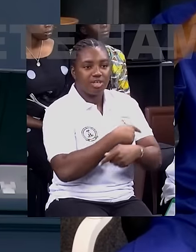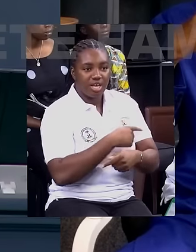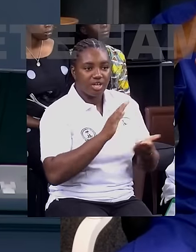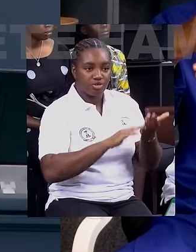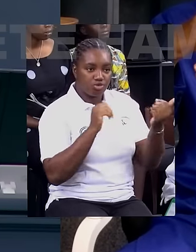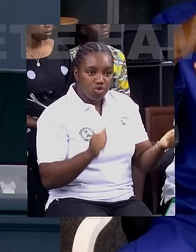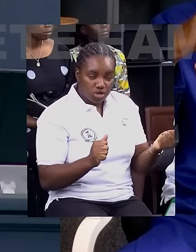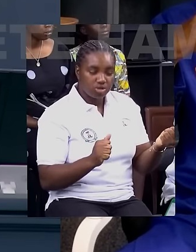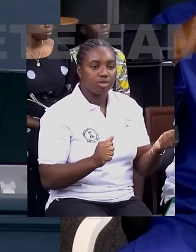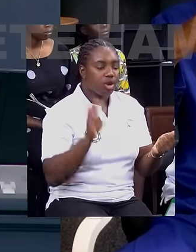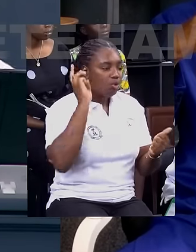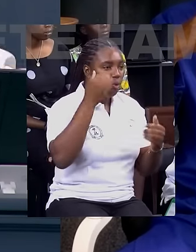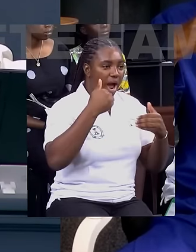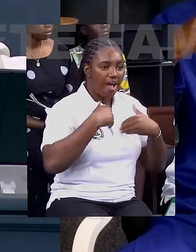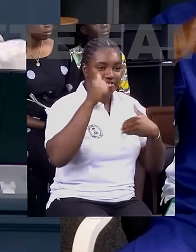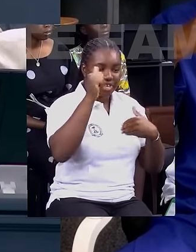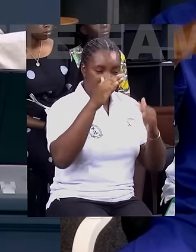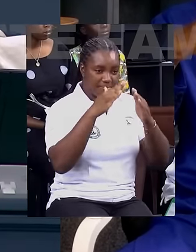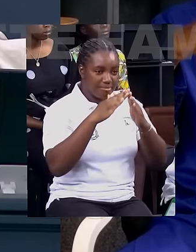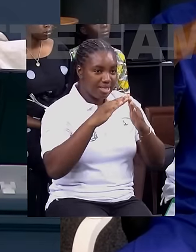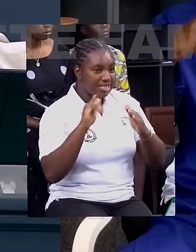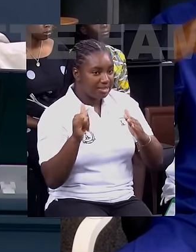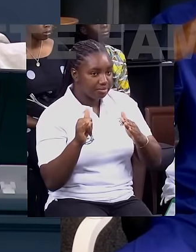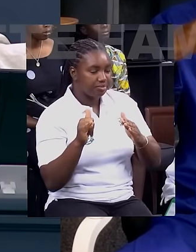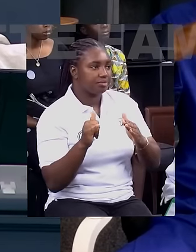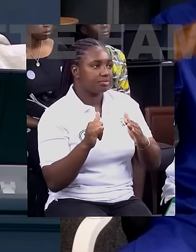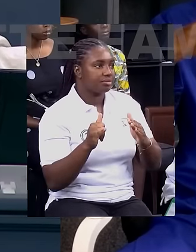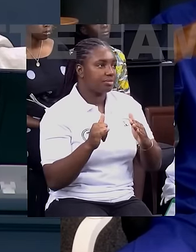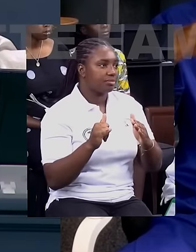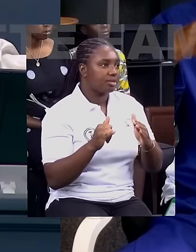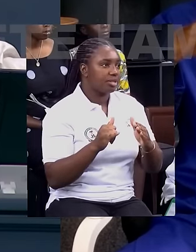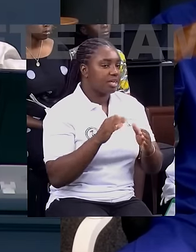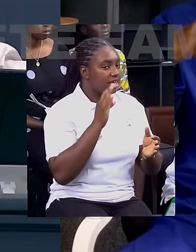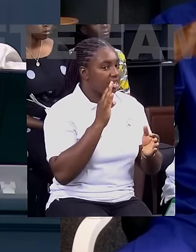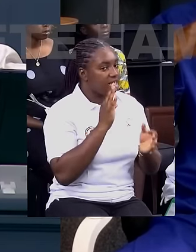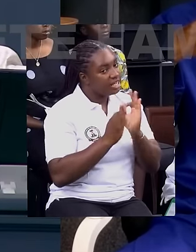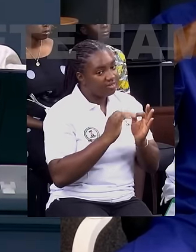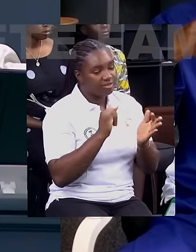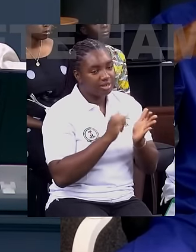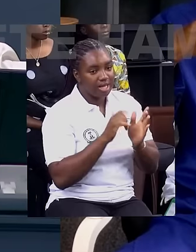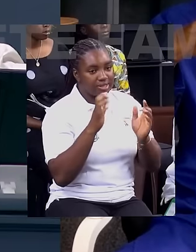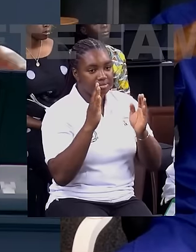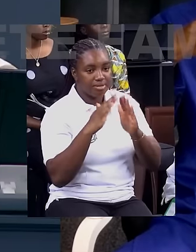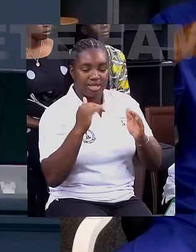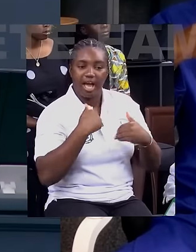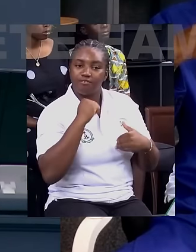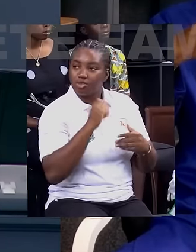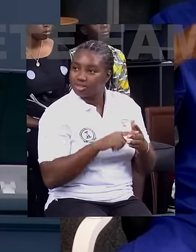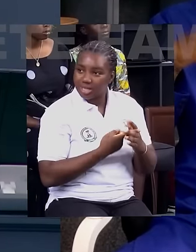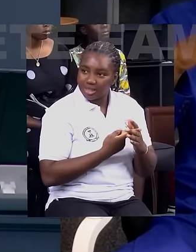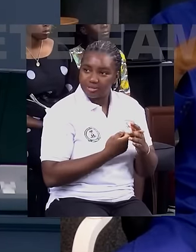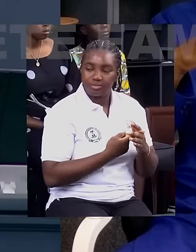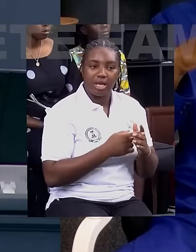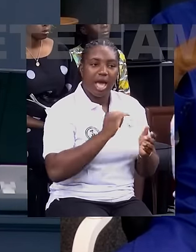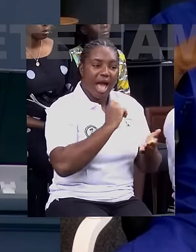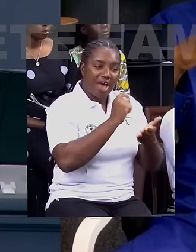a meeting. If the meeting is not ongoing as we speak now on this matter. I